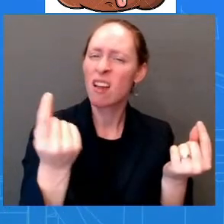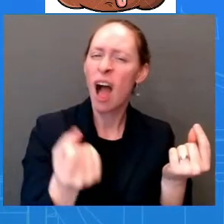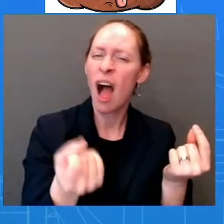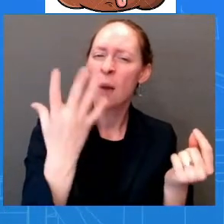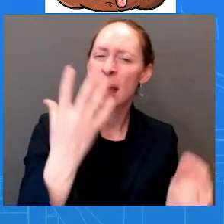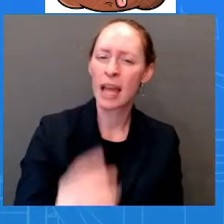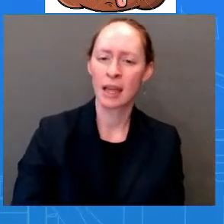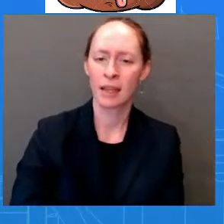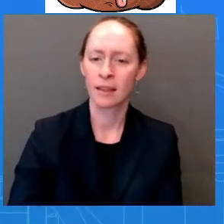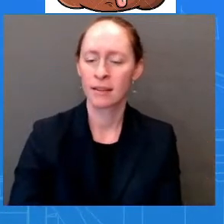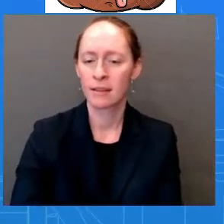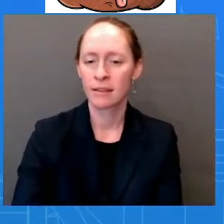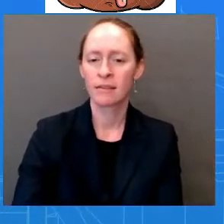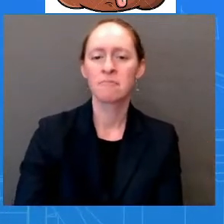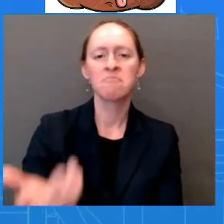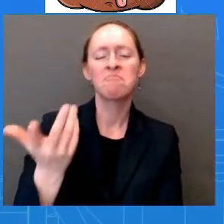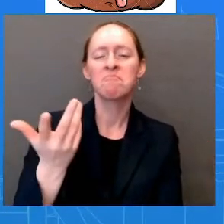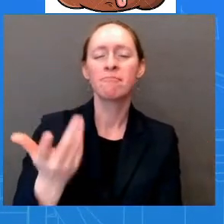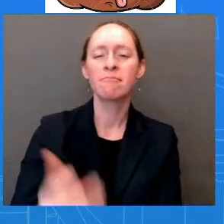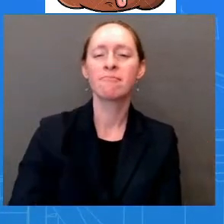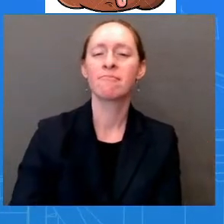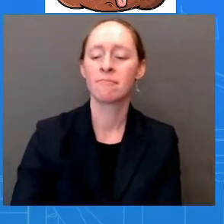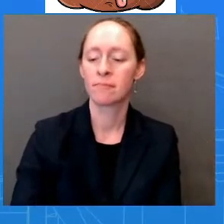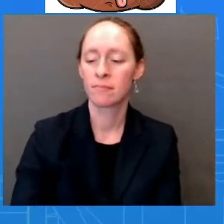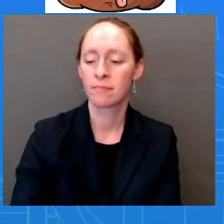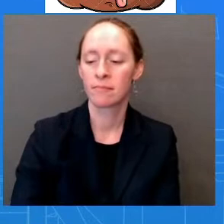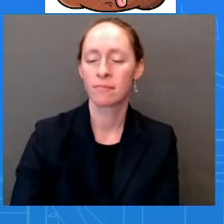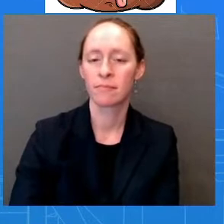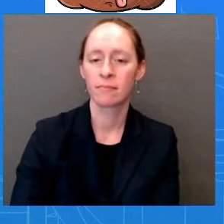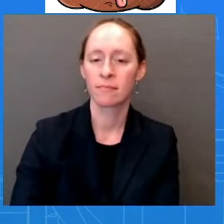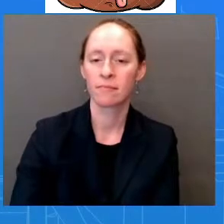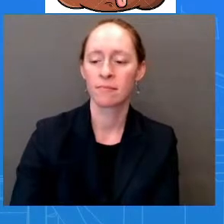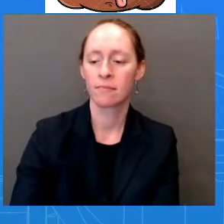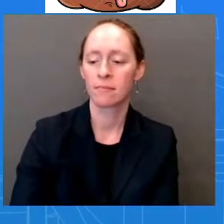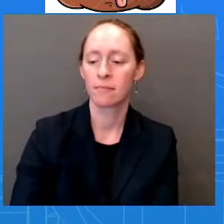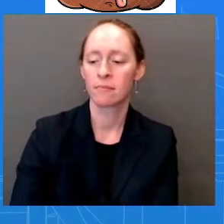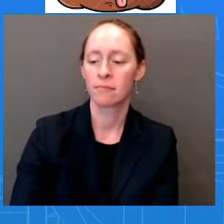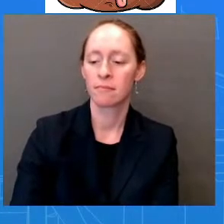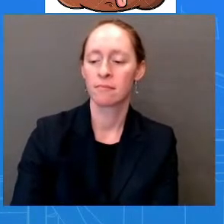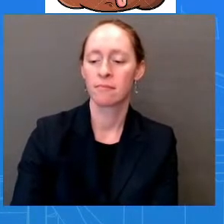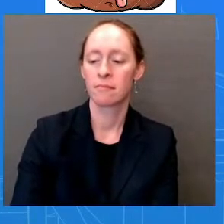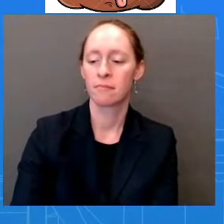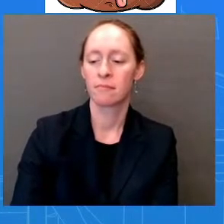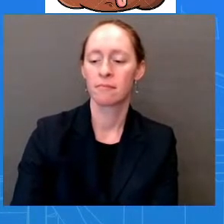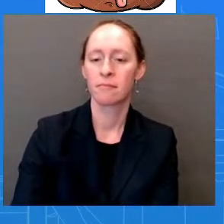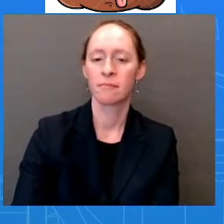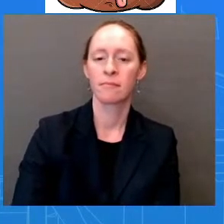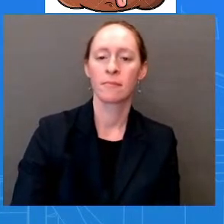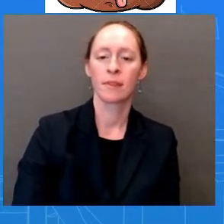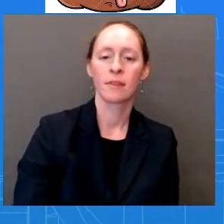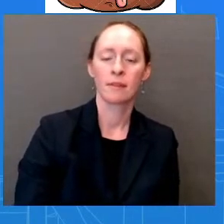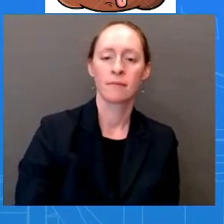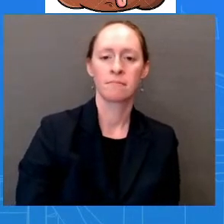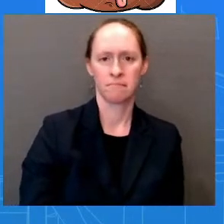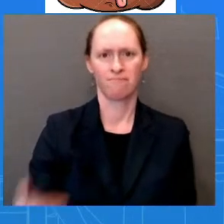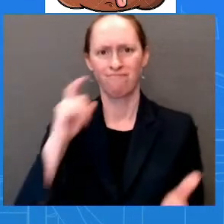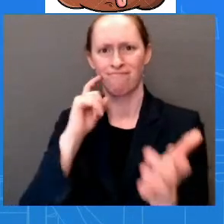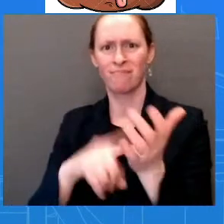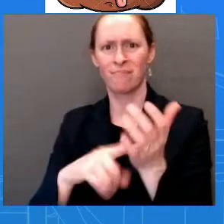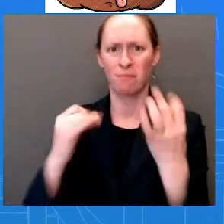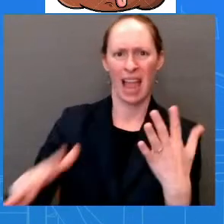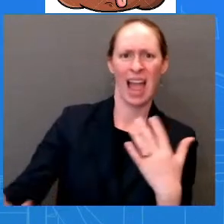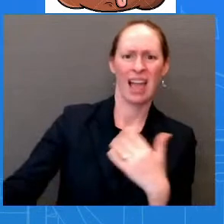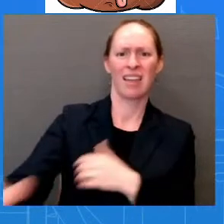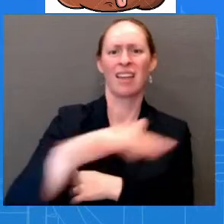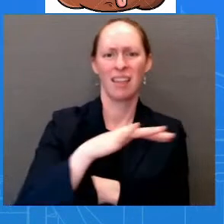this virus, I do expect that for majority of Americans, they will need an annual COVID vaccine to have maximal protection. If you